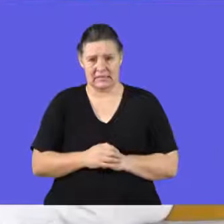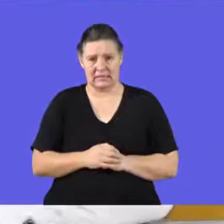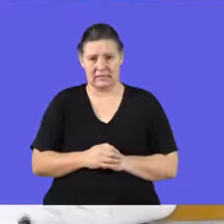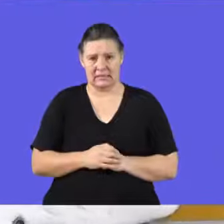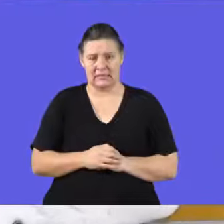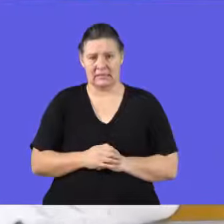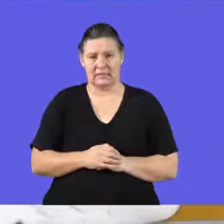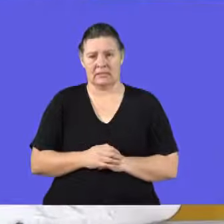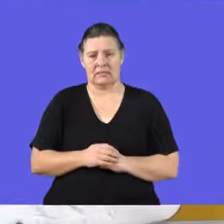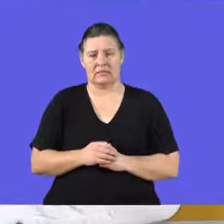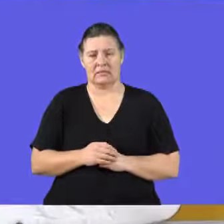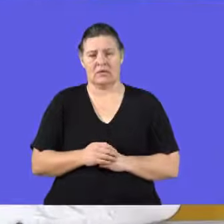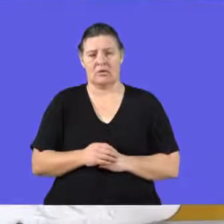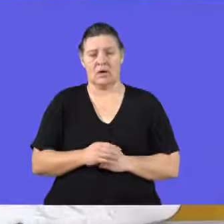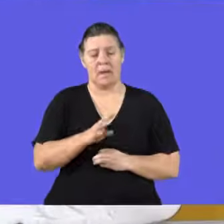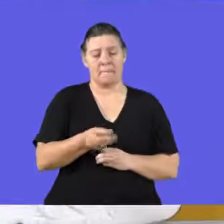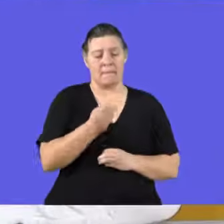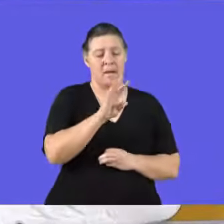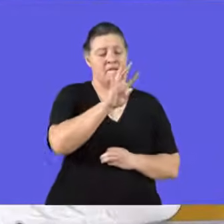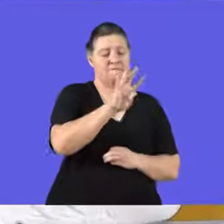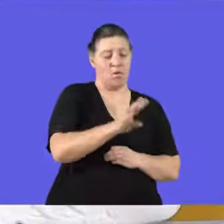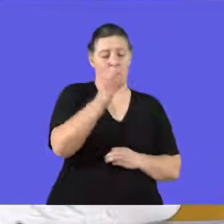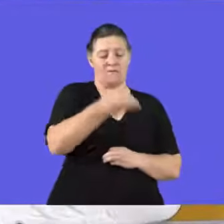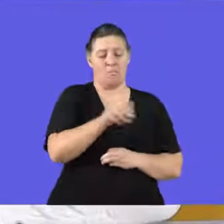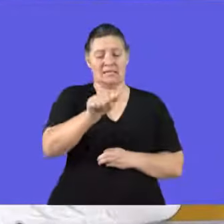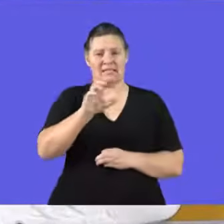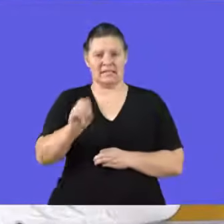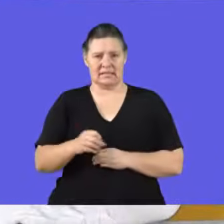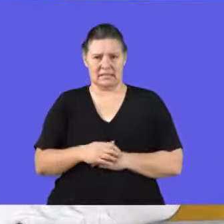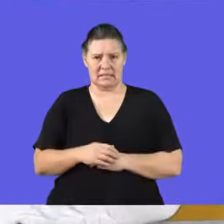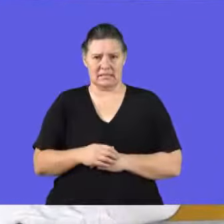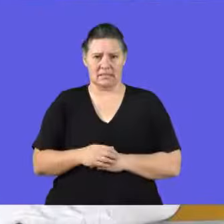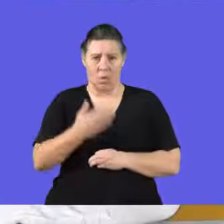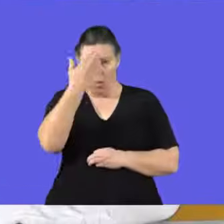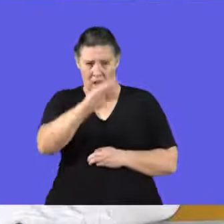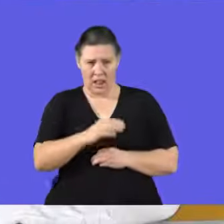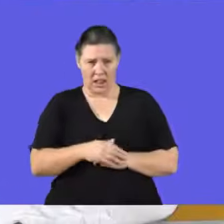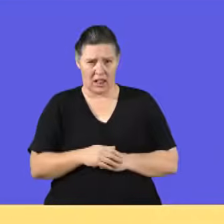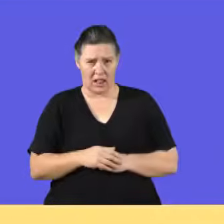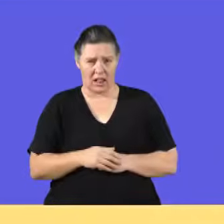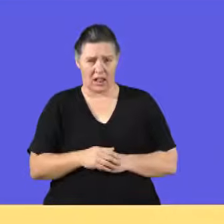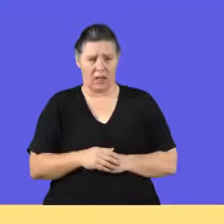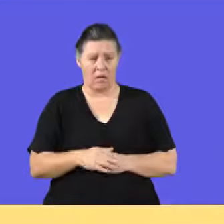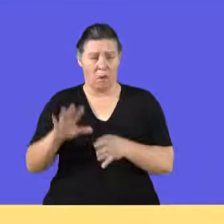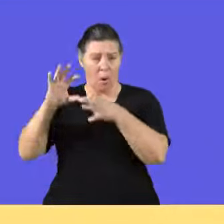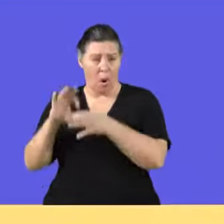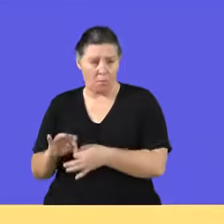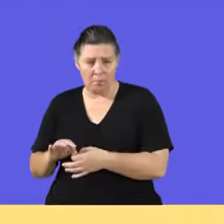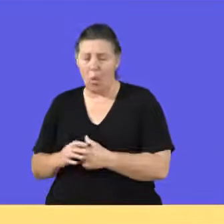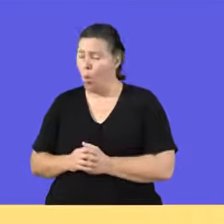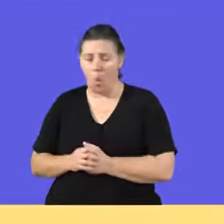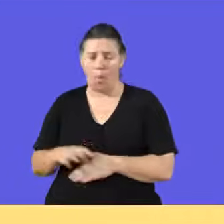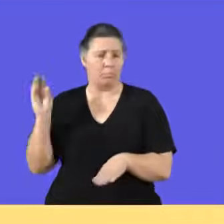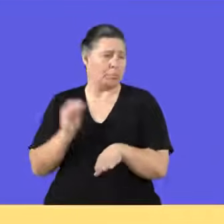of 60. Then you get, let's say 4 out of 60. The test is out of 60. But then you know if you take